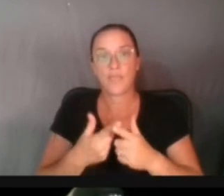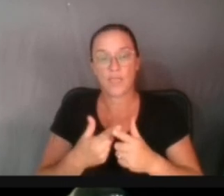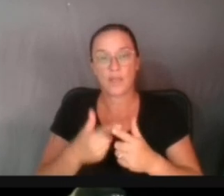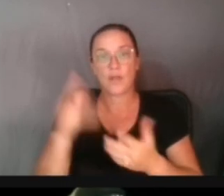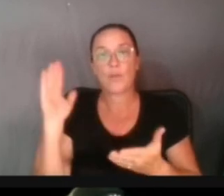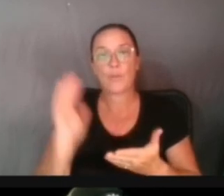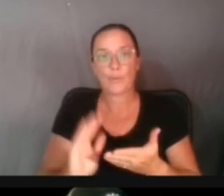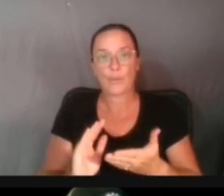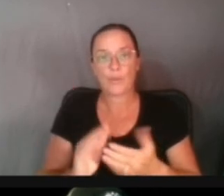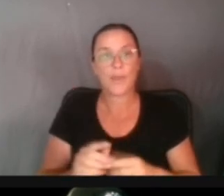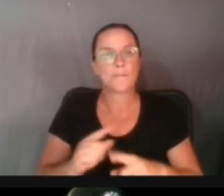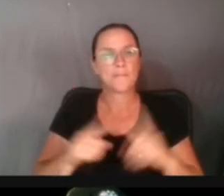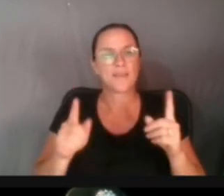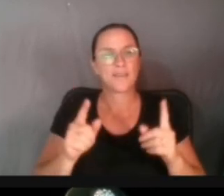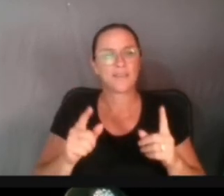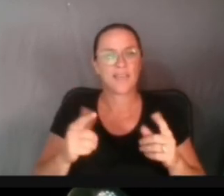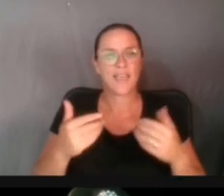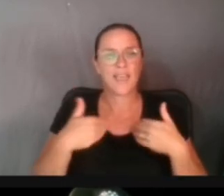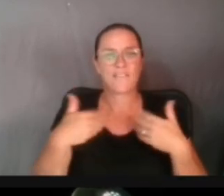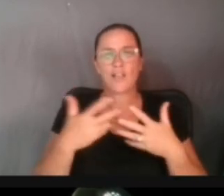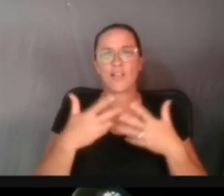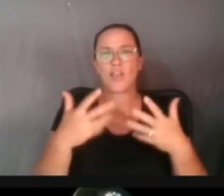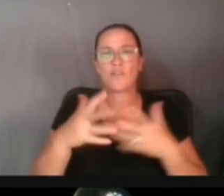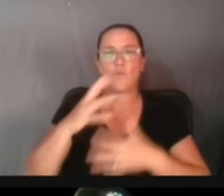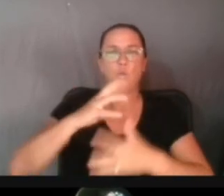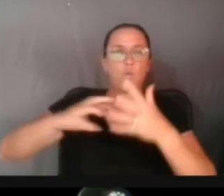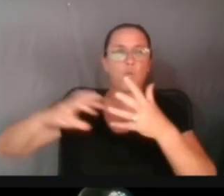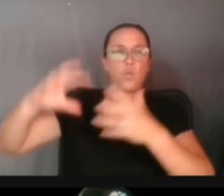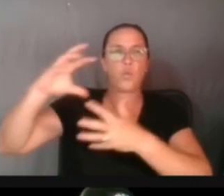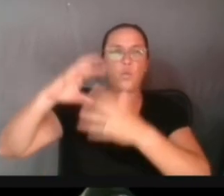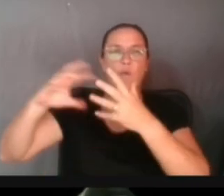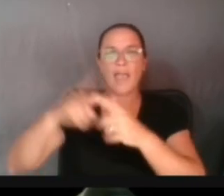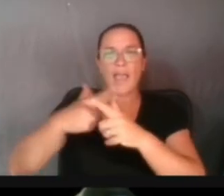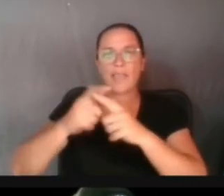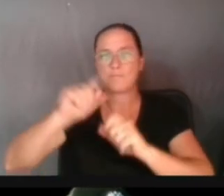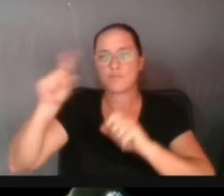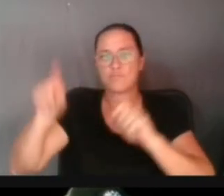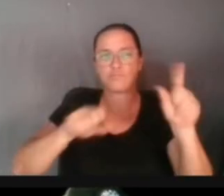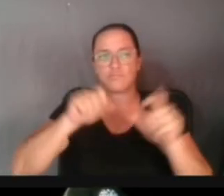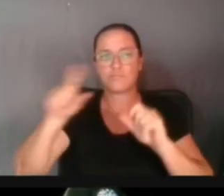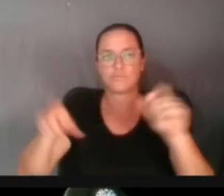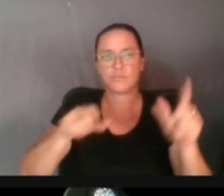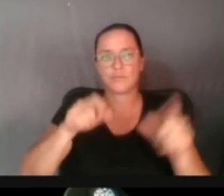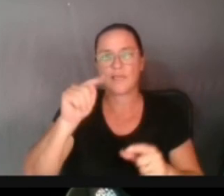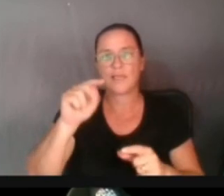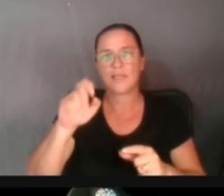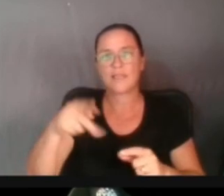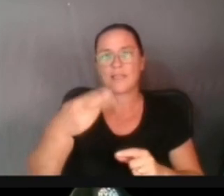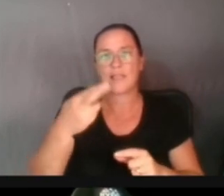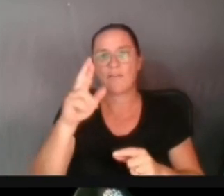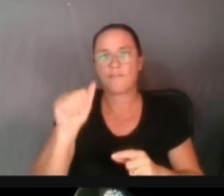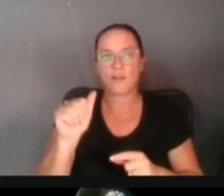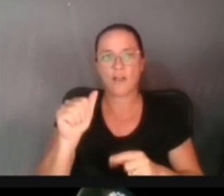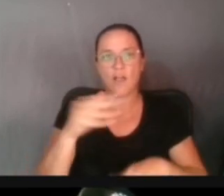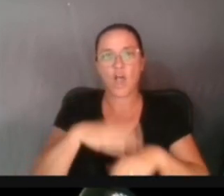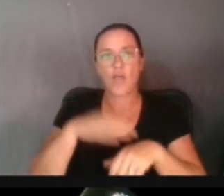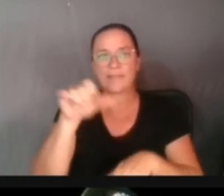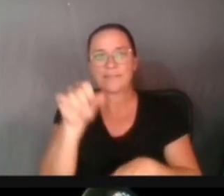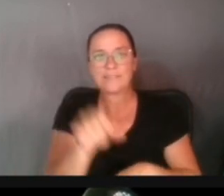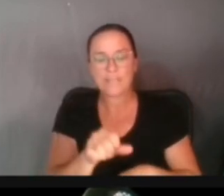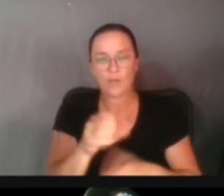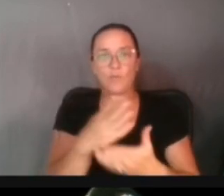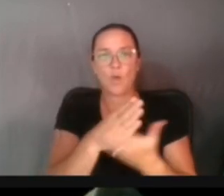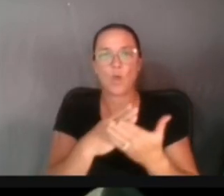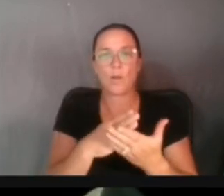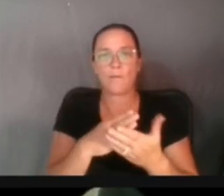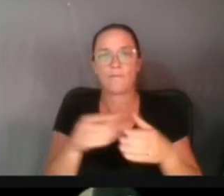But it produced a huge amount of pumice, all this tephra, out on the south side of the caldera.